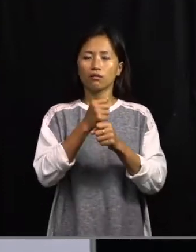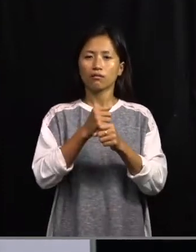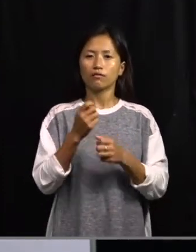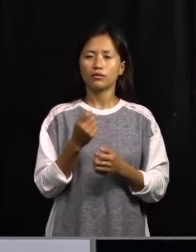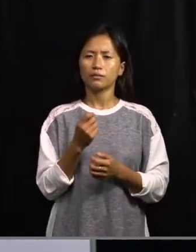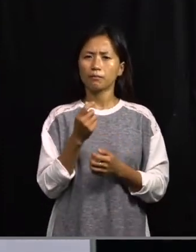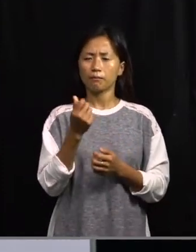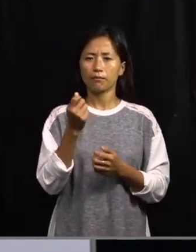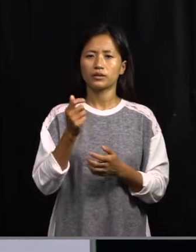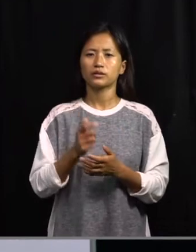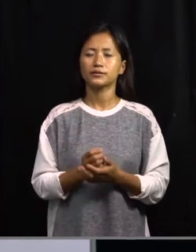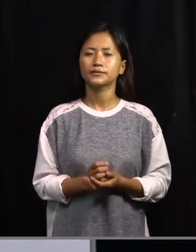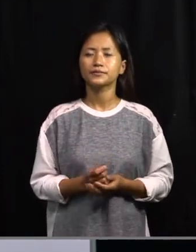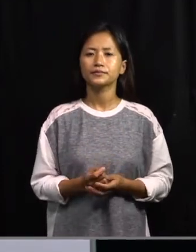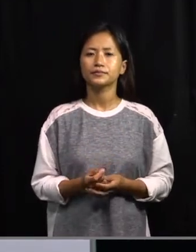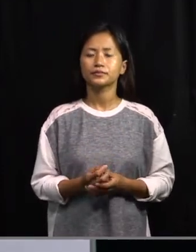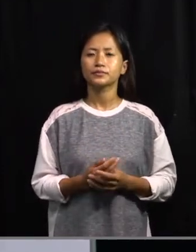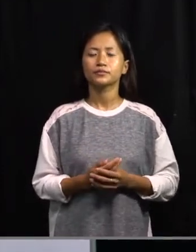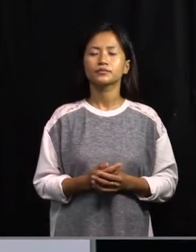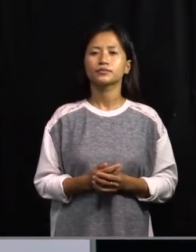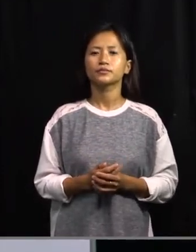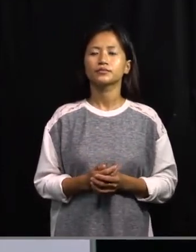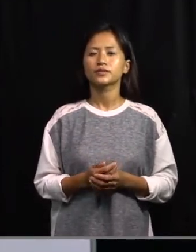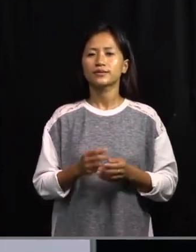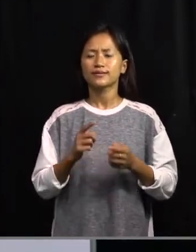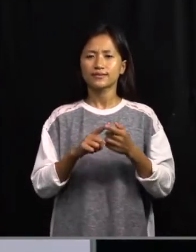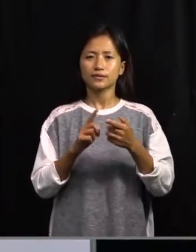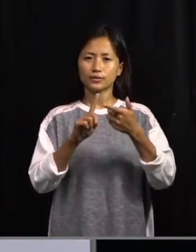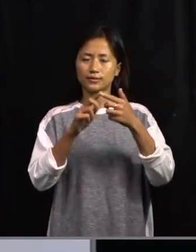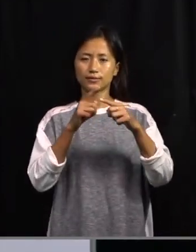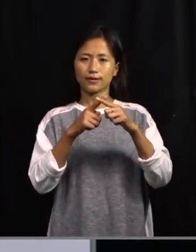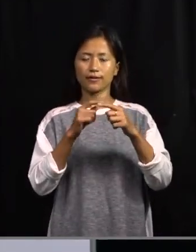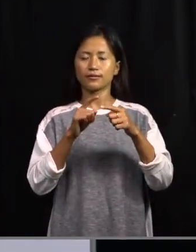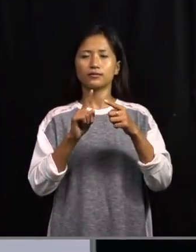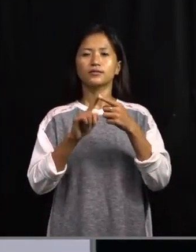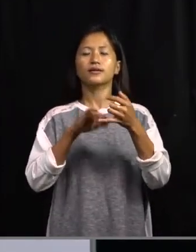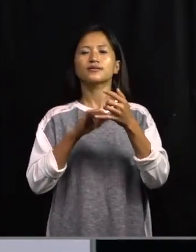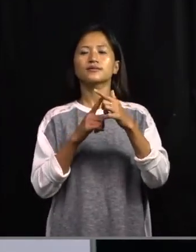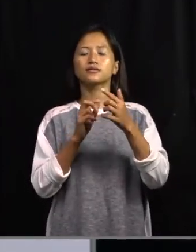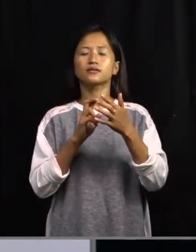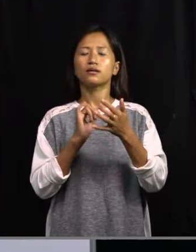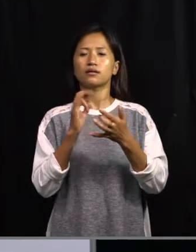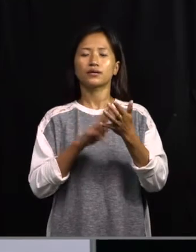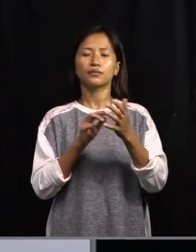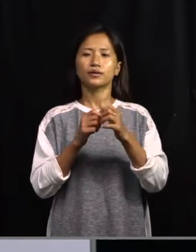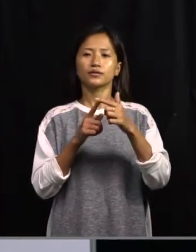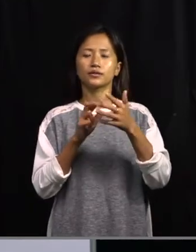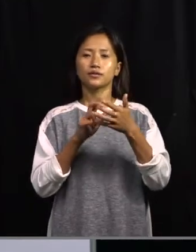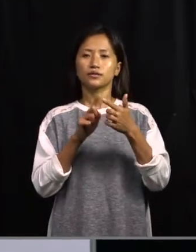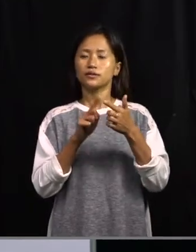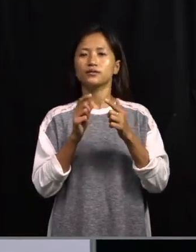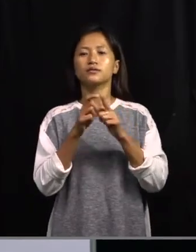what we call, we want to refer your textbook, the estimated money receipts of the government.